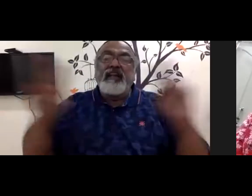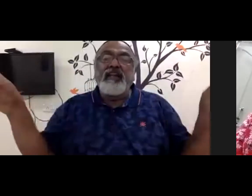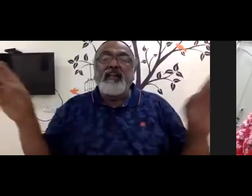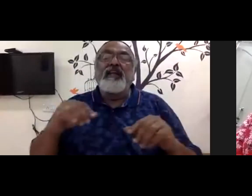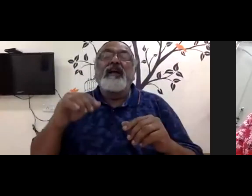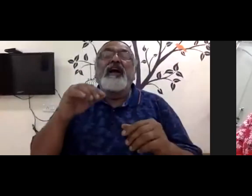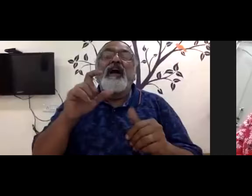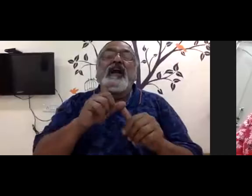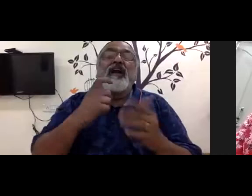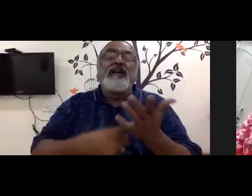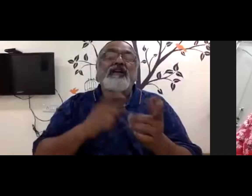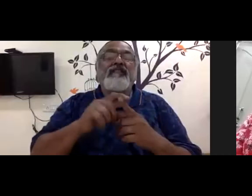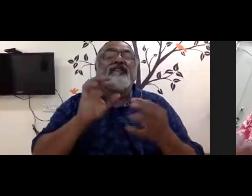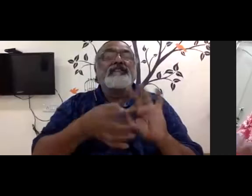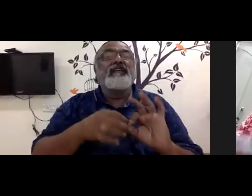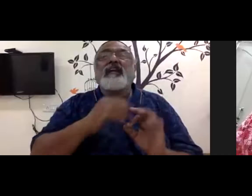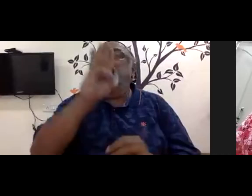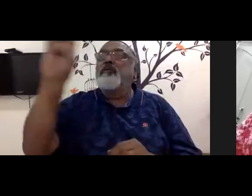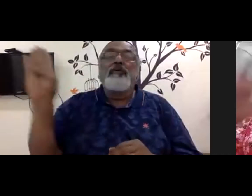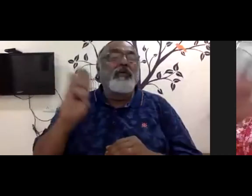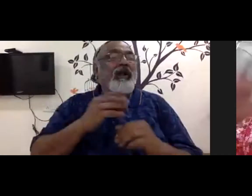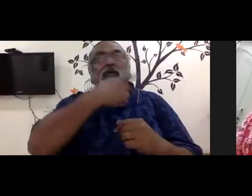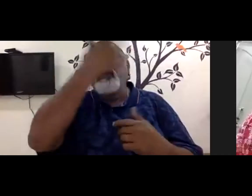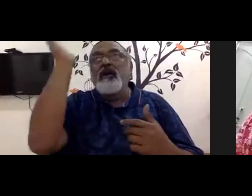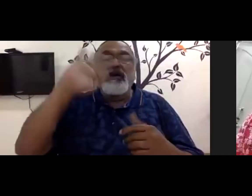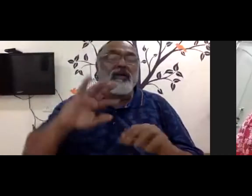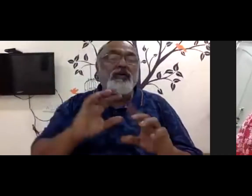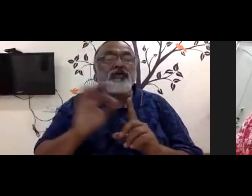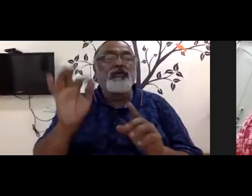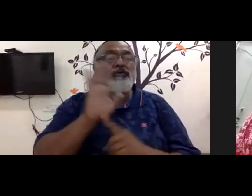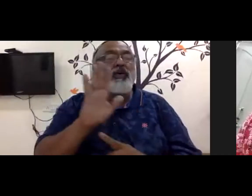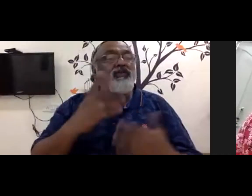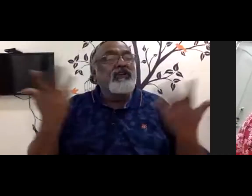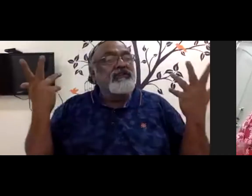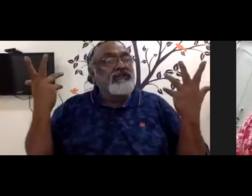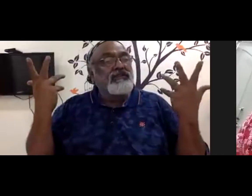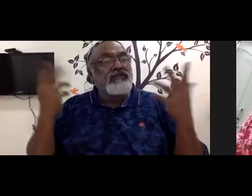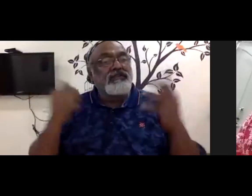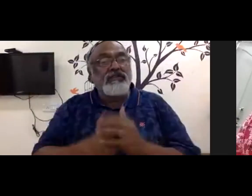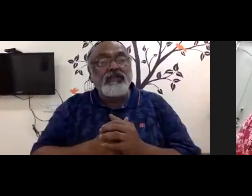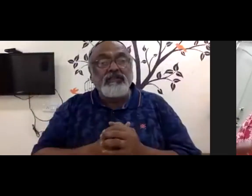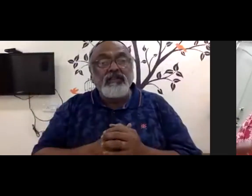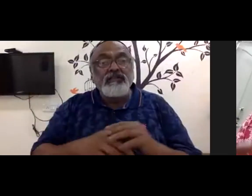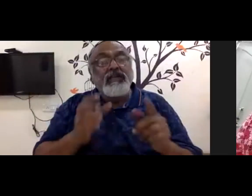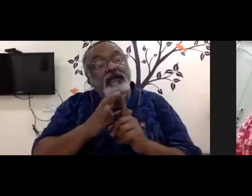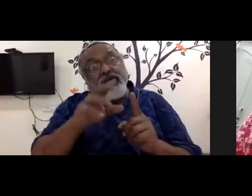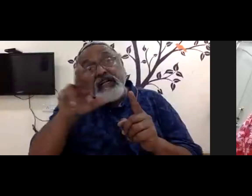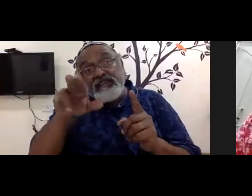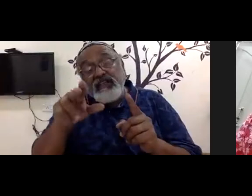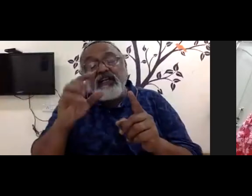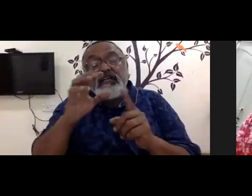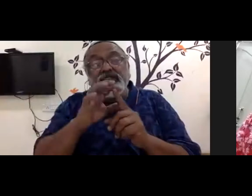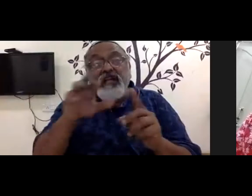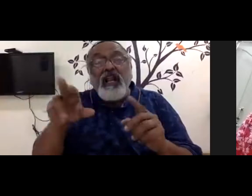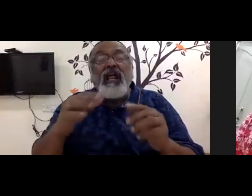Yes, absolutely. And right now the health department is also looking at digitalizing, the digital health program,